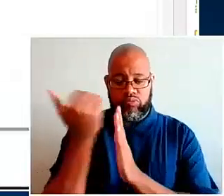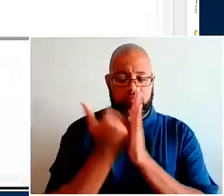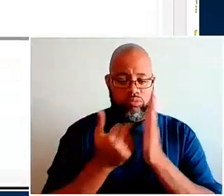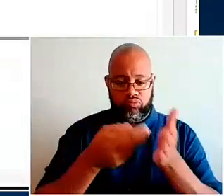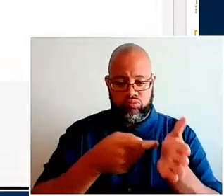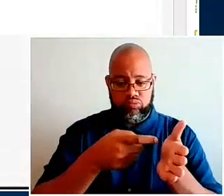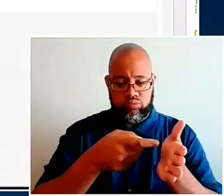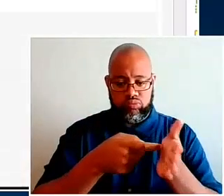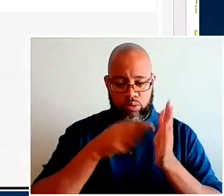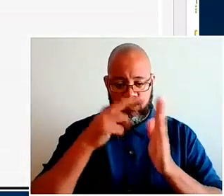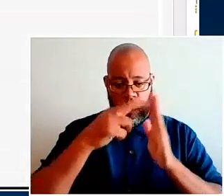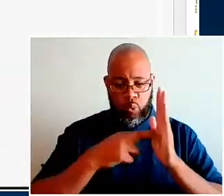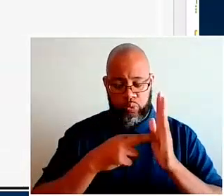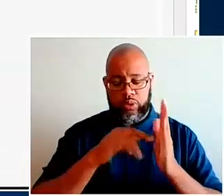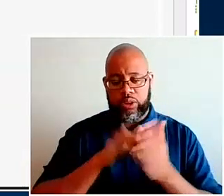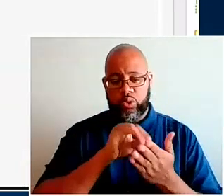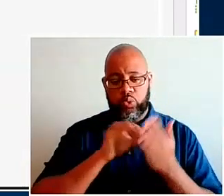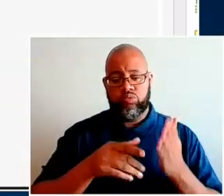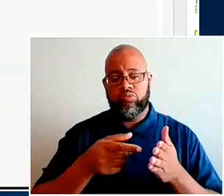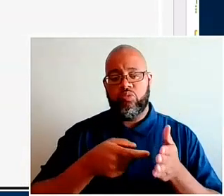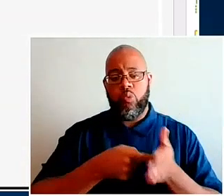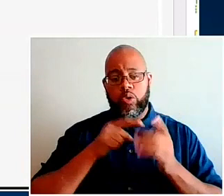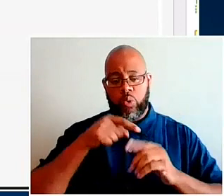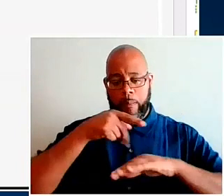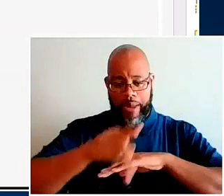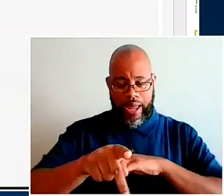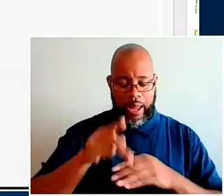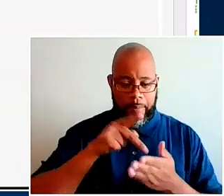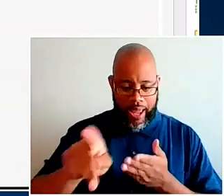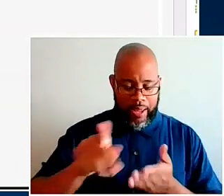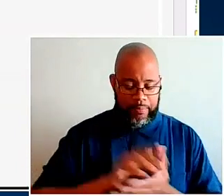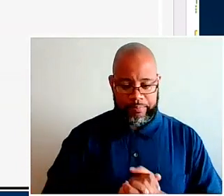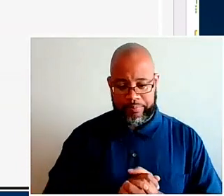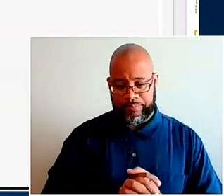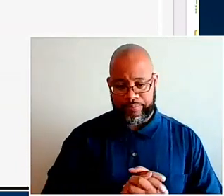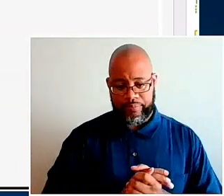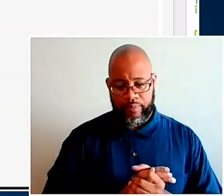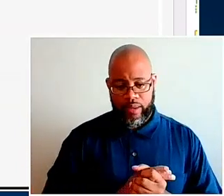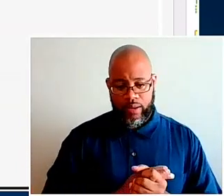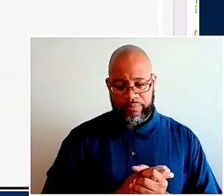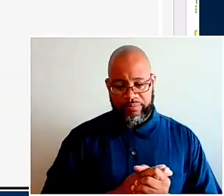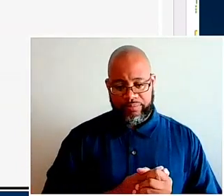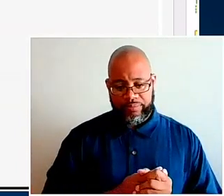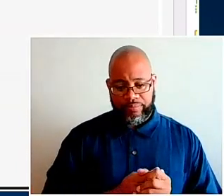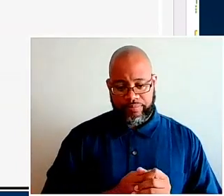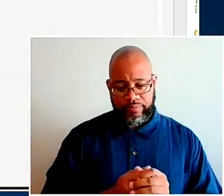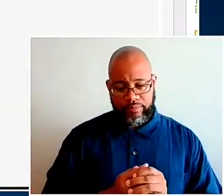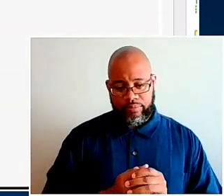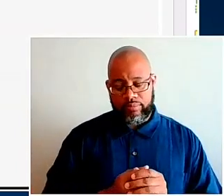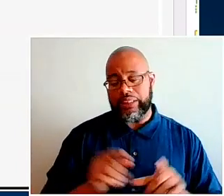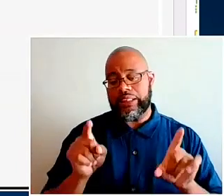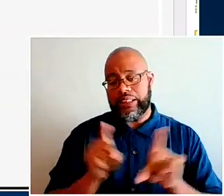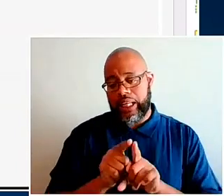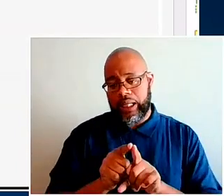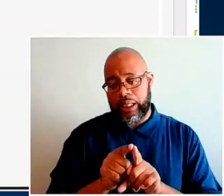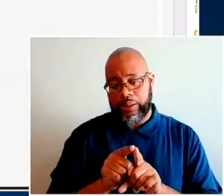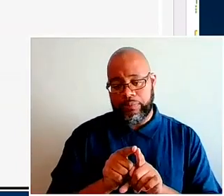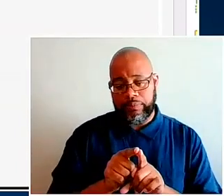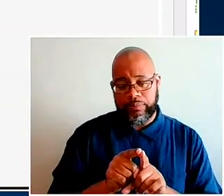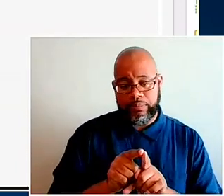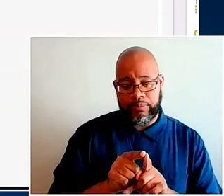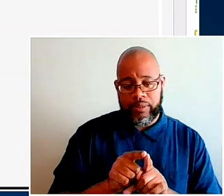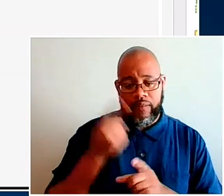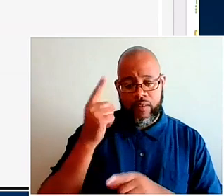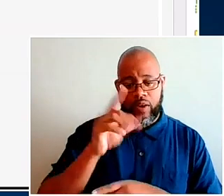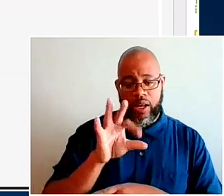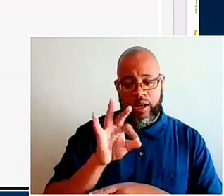about what students are required to repay under R2T4 for grant overpayments. The same for FSCOG, from $25